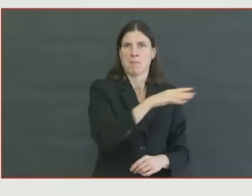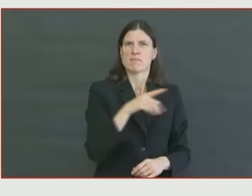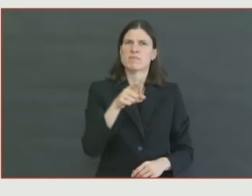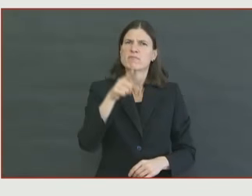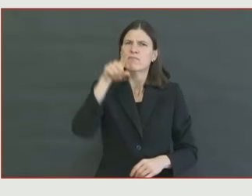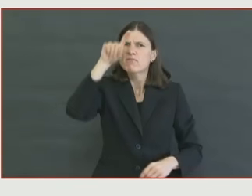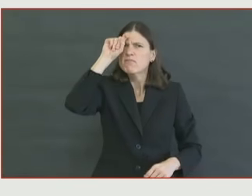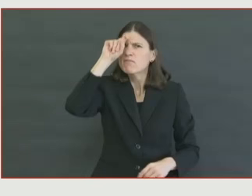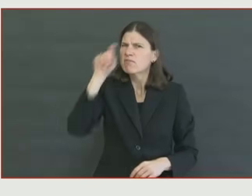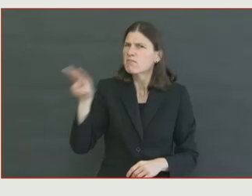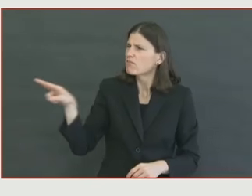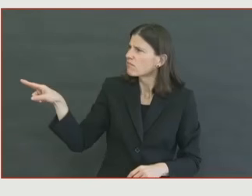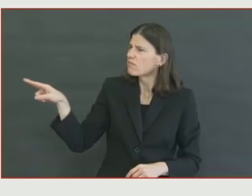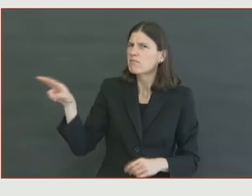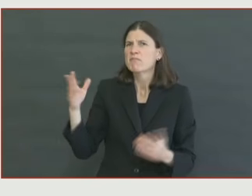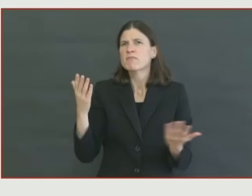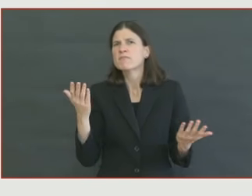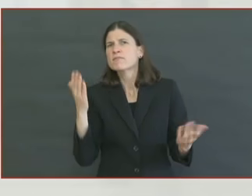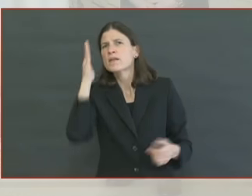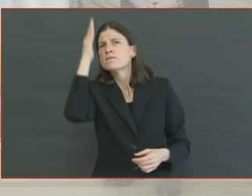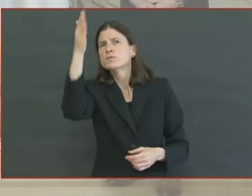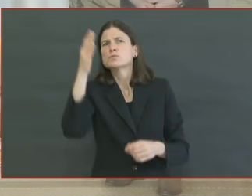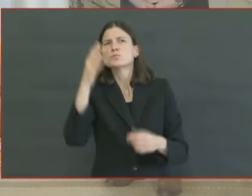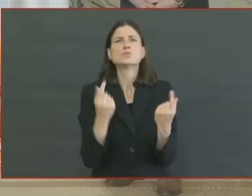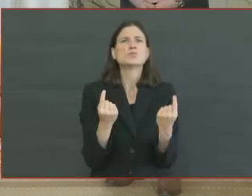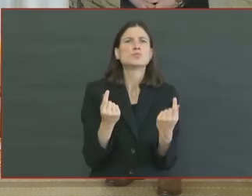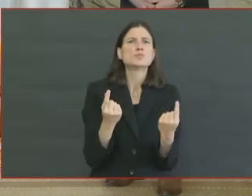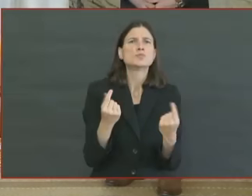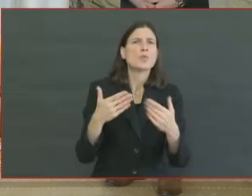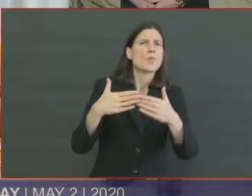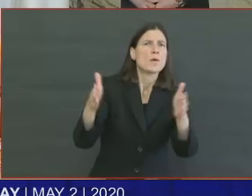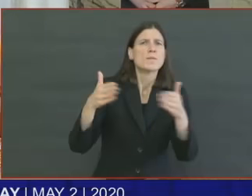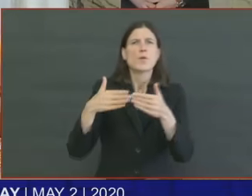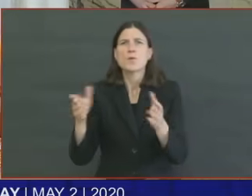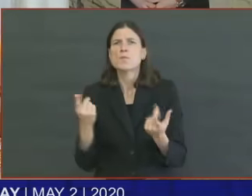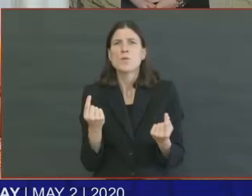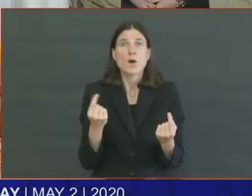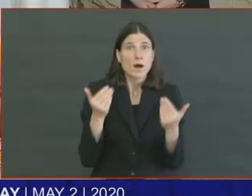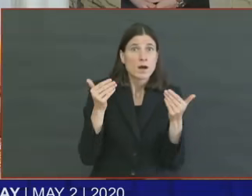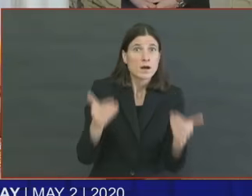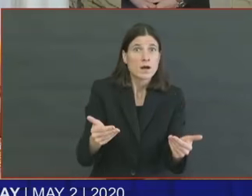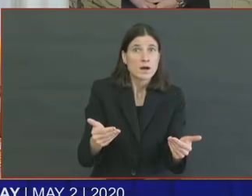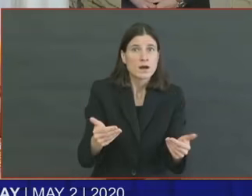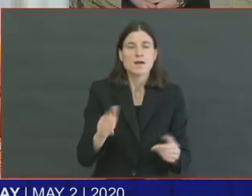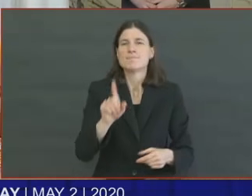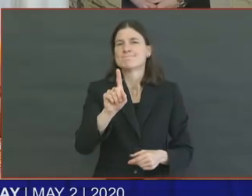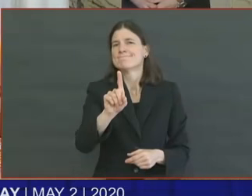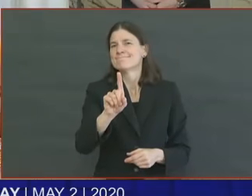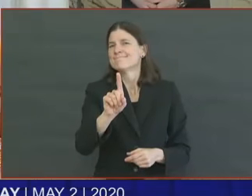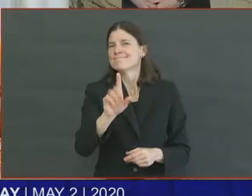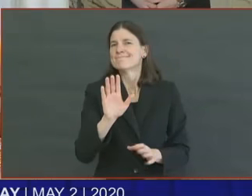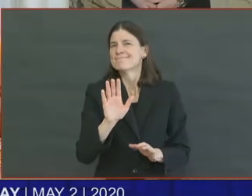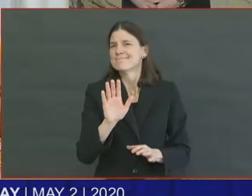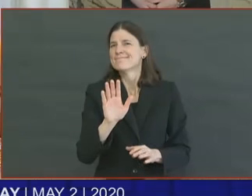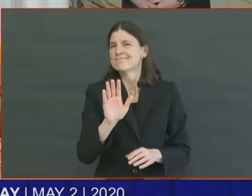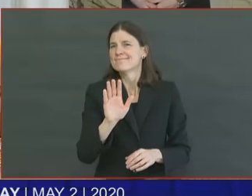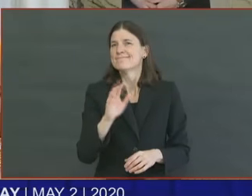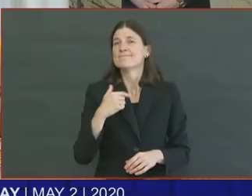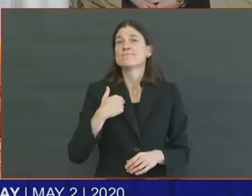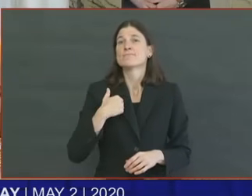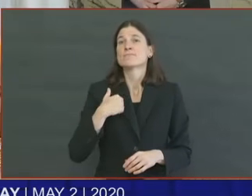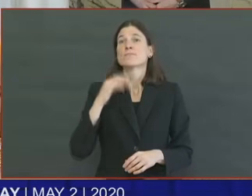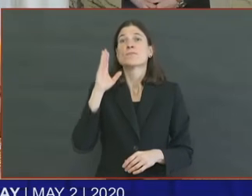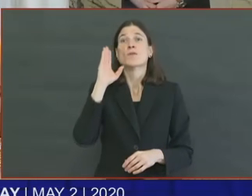forward? Where are we going to be going forward? So before I ask David to put up the next slide, I want to give a bit of